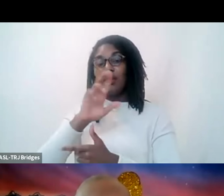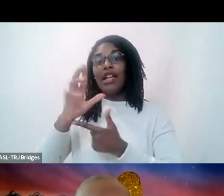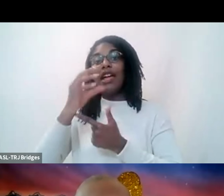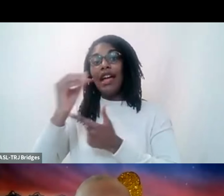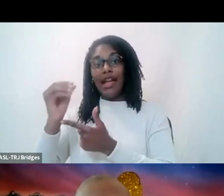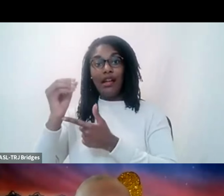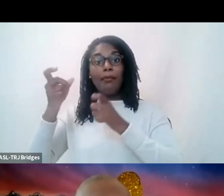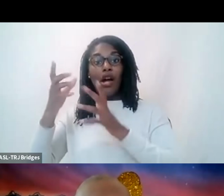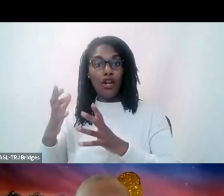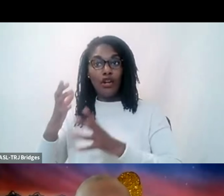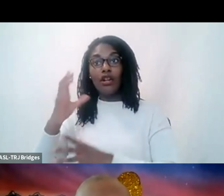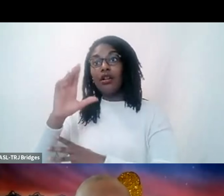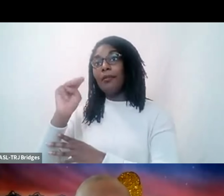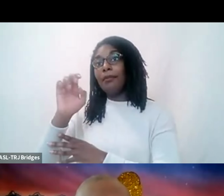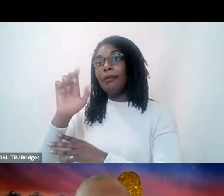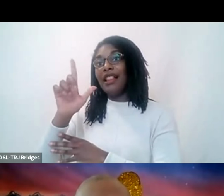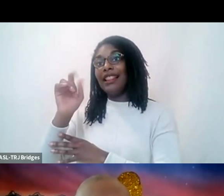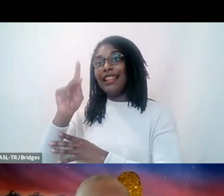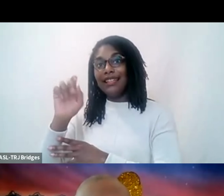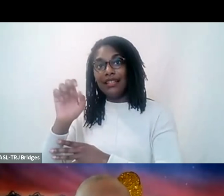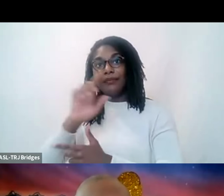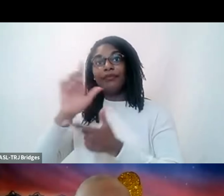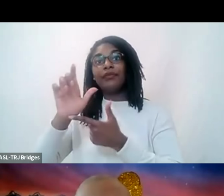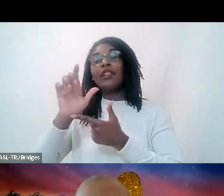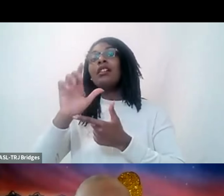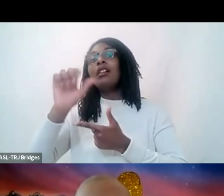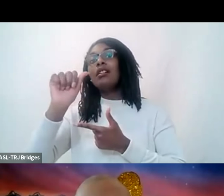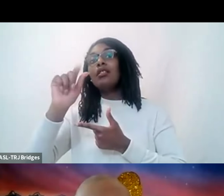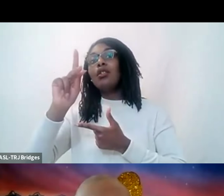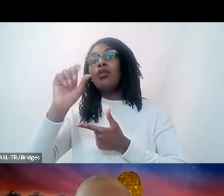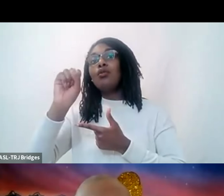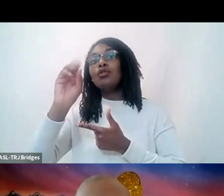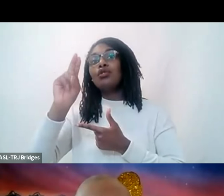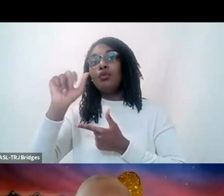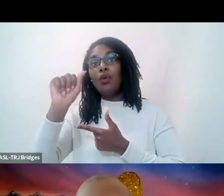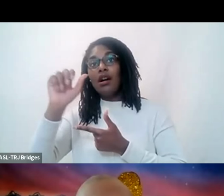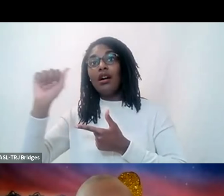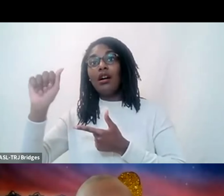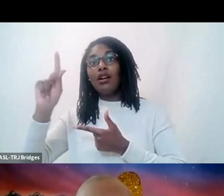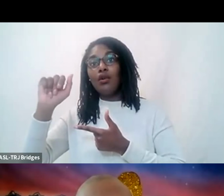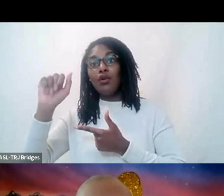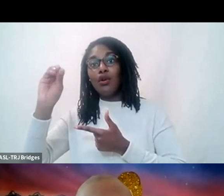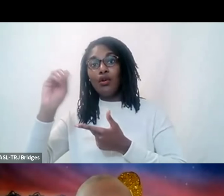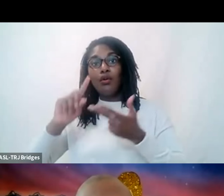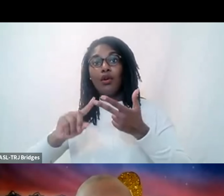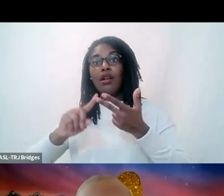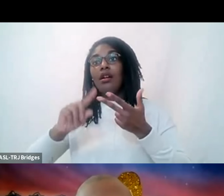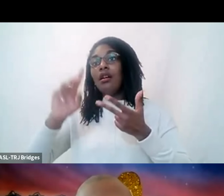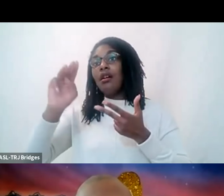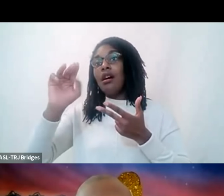Glee, the panelists, Kosua Akoto, Shante Gates, Diallo